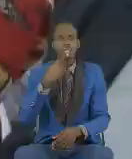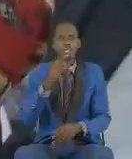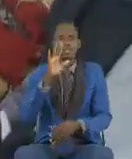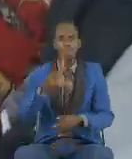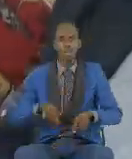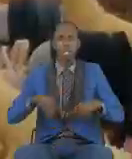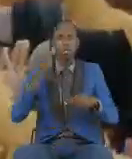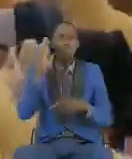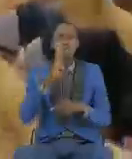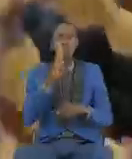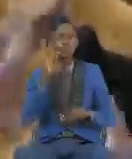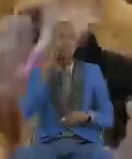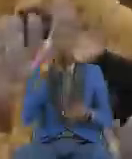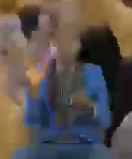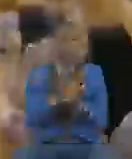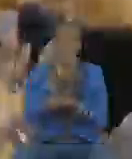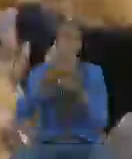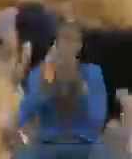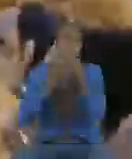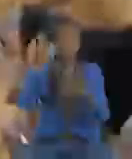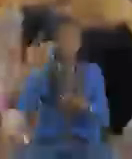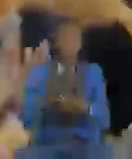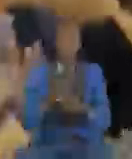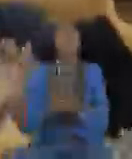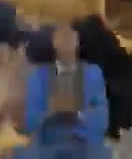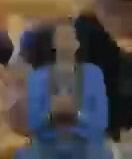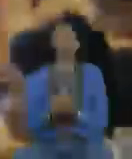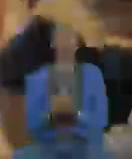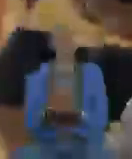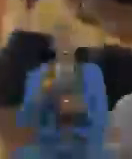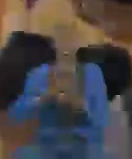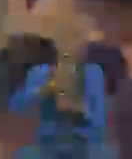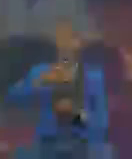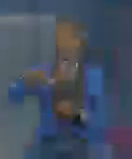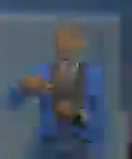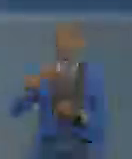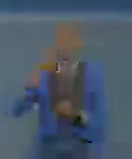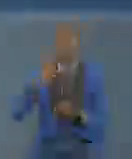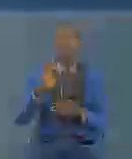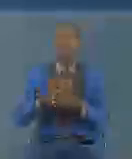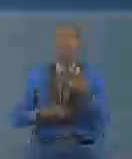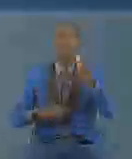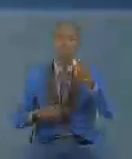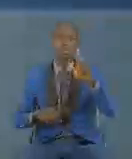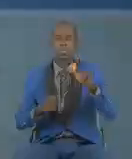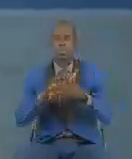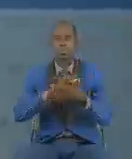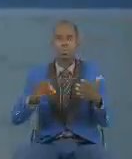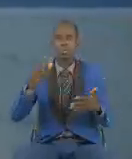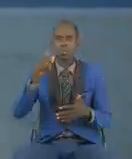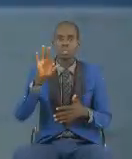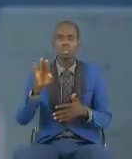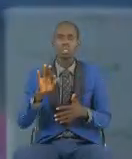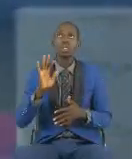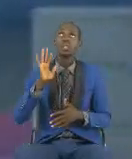fruitful in Jesus' name. In Jeremiah chapter 23 verse 29, the word is like